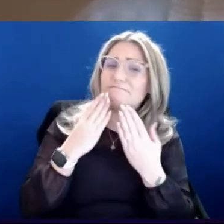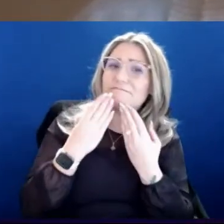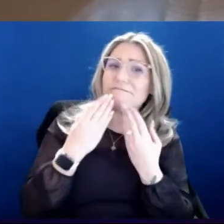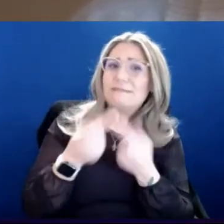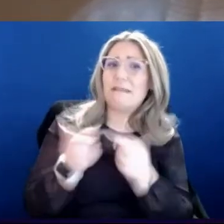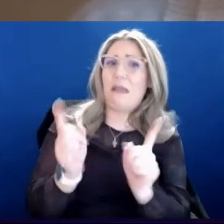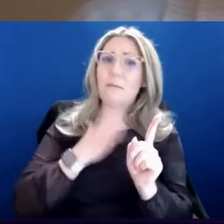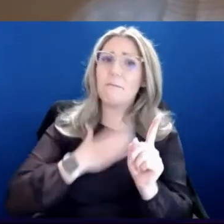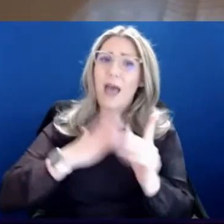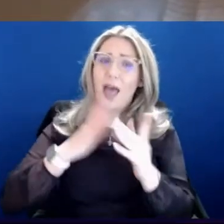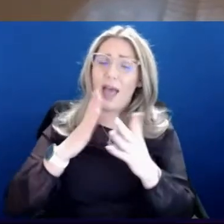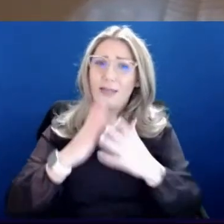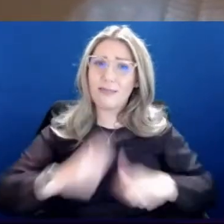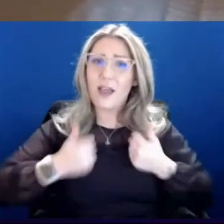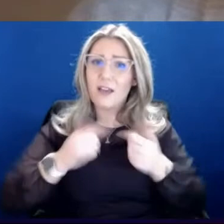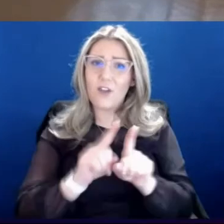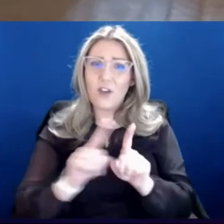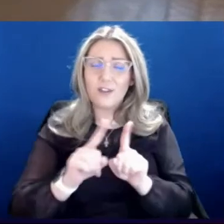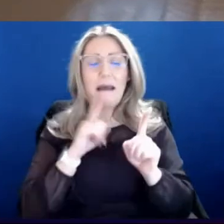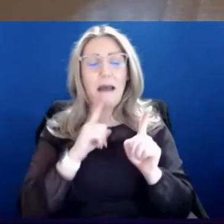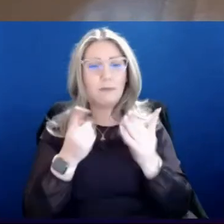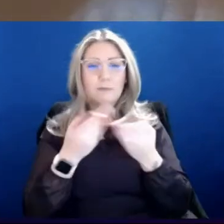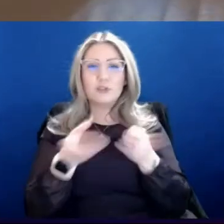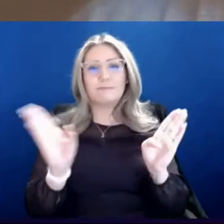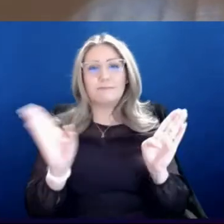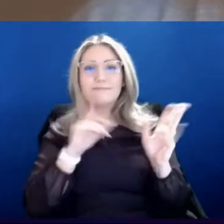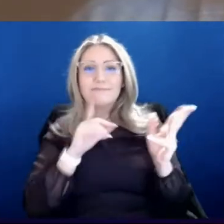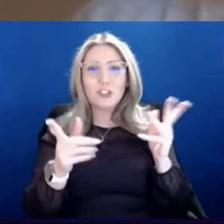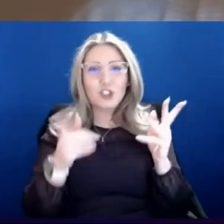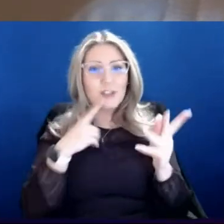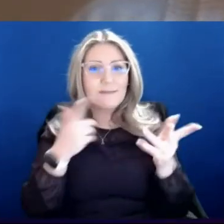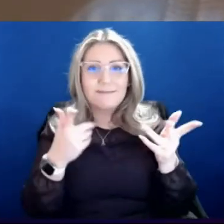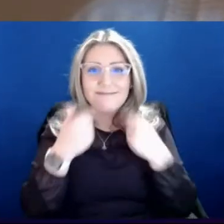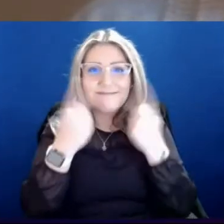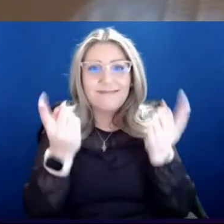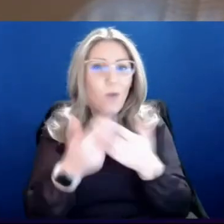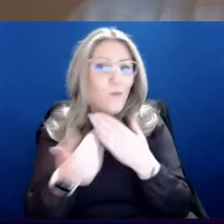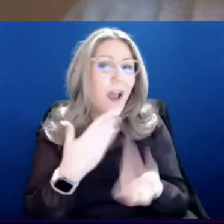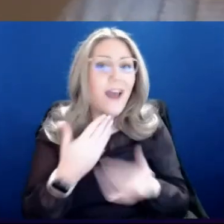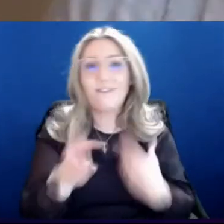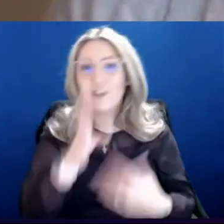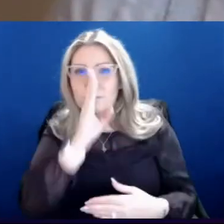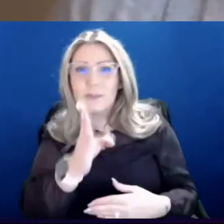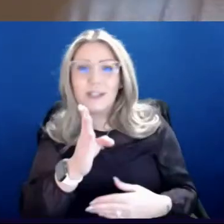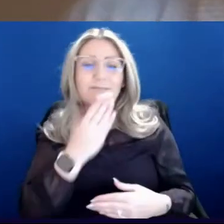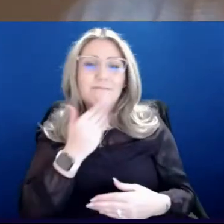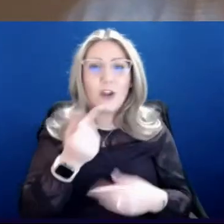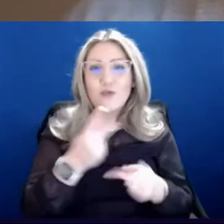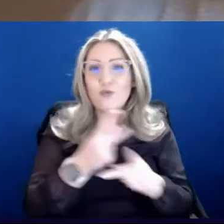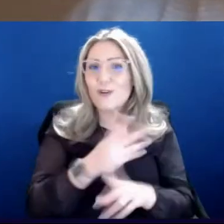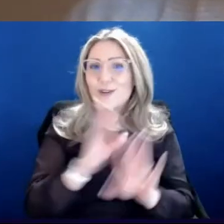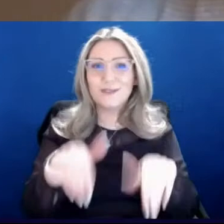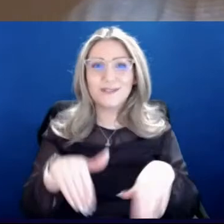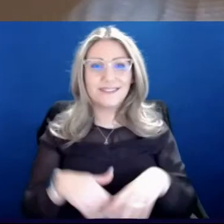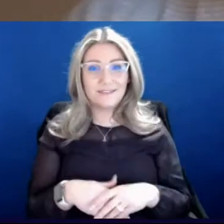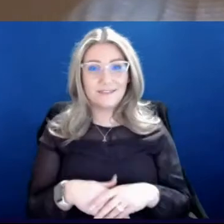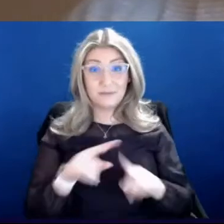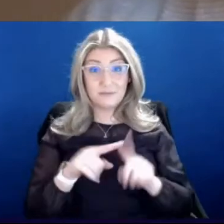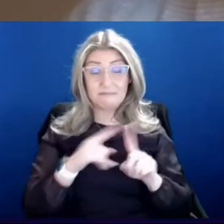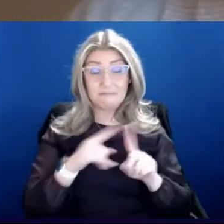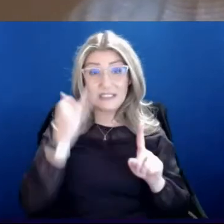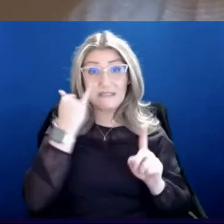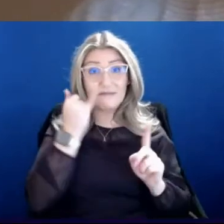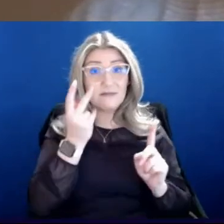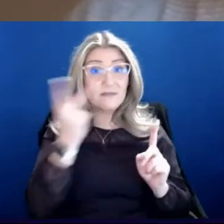to begin with, and I kind of call it like it is, sometimes for better or for worse. So I guess if you're going to see